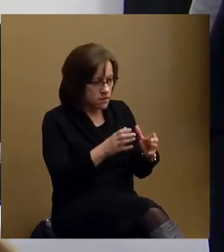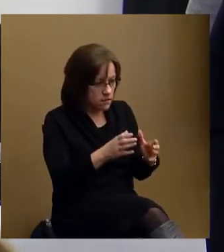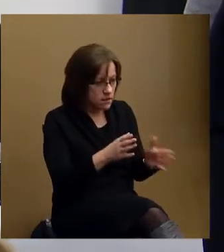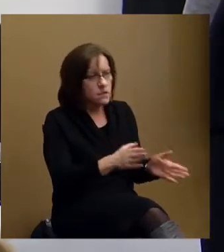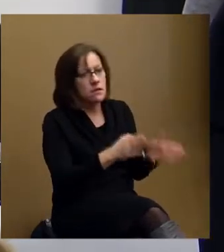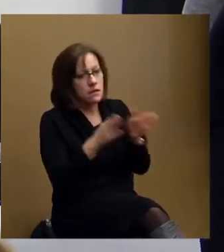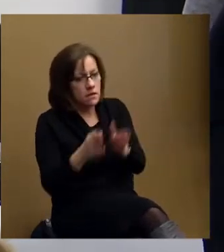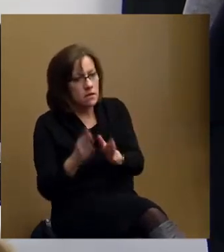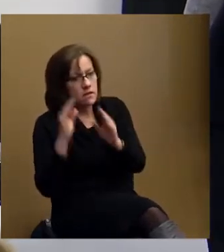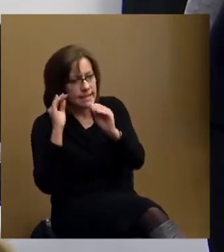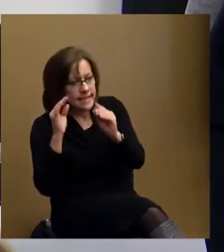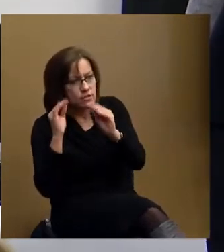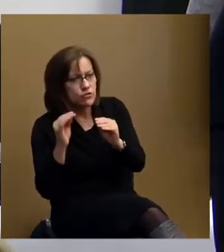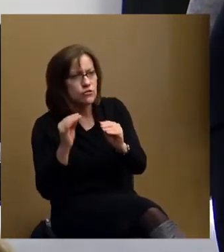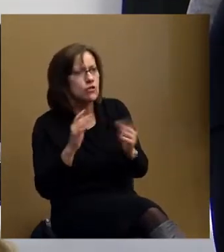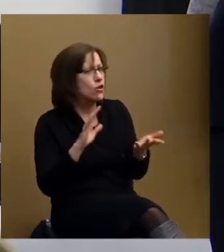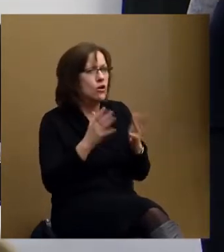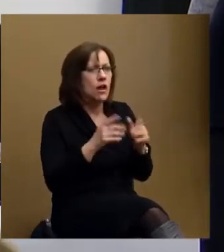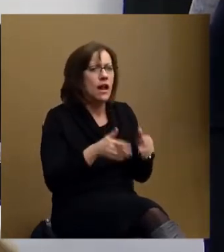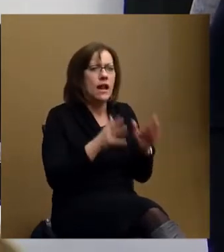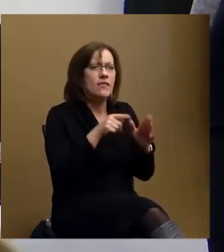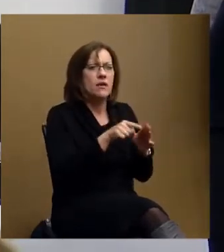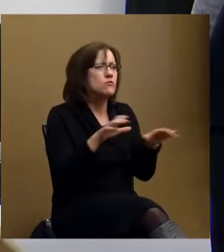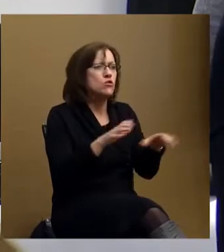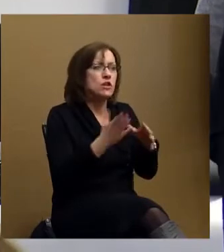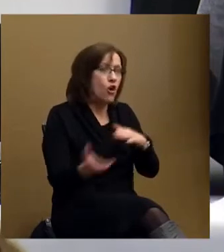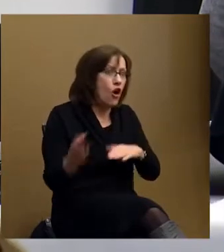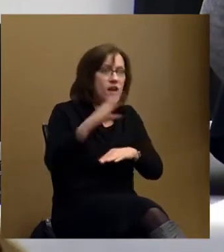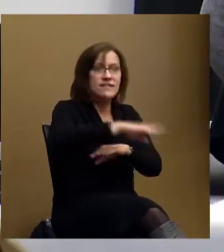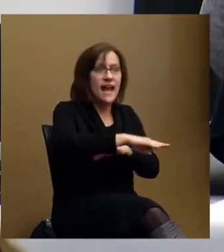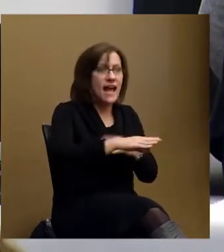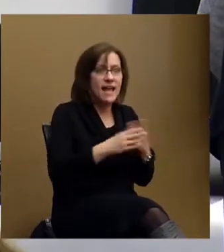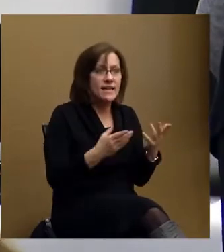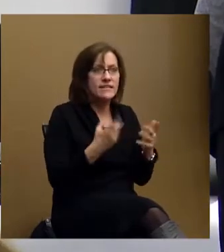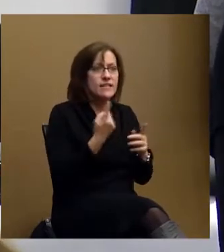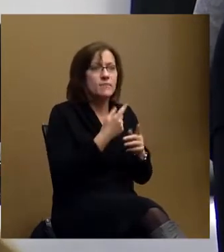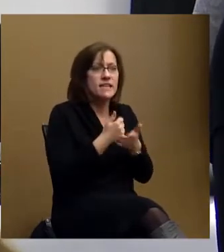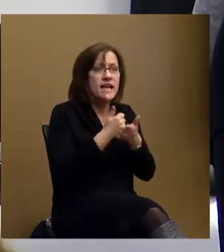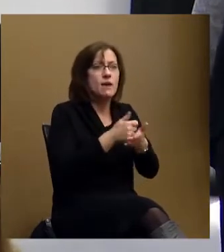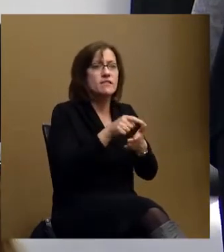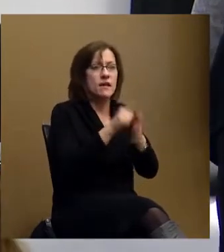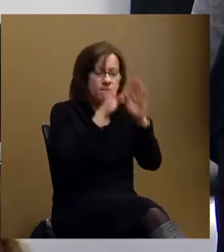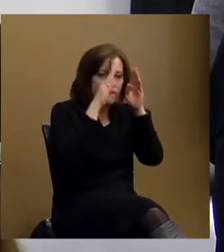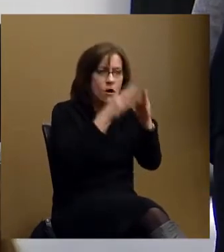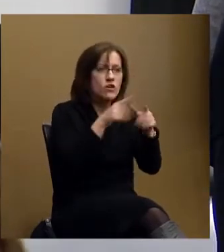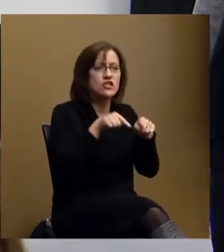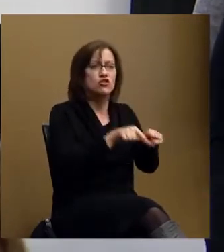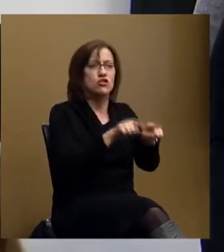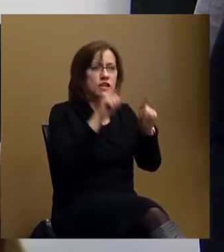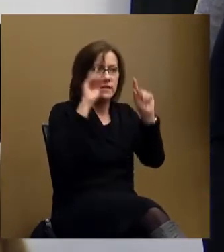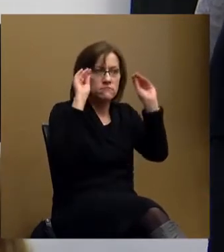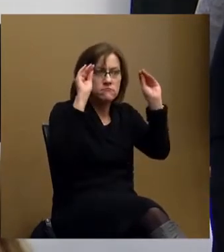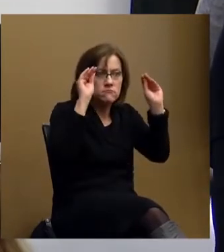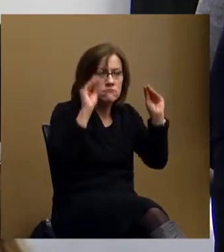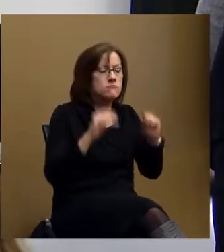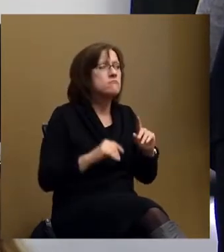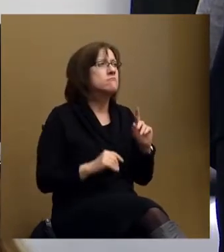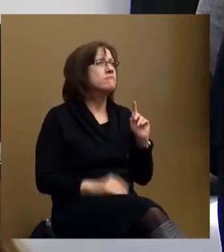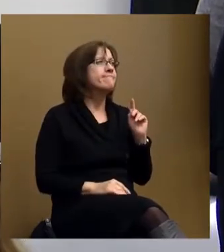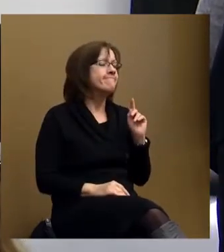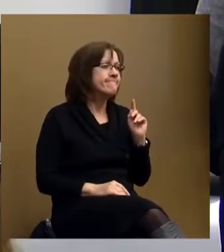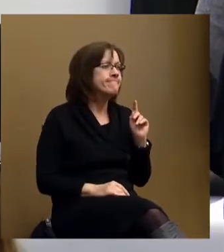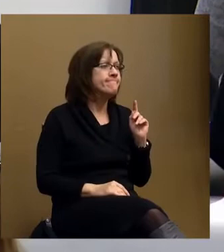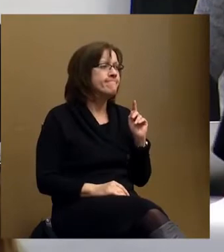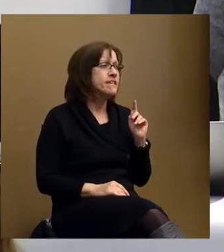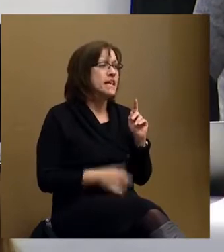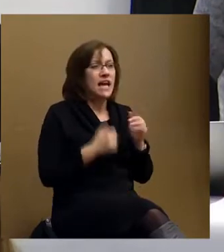have it be something that helps them focus during an instruction? Right. if it's helping them focus during instruction to